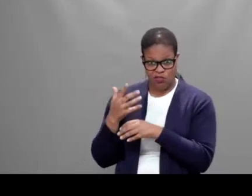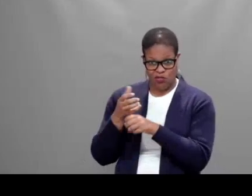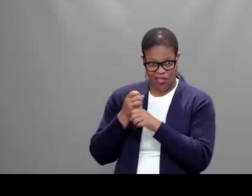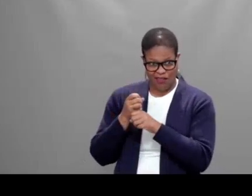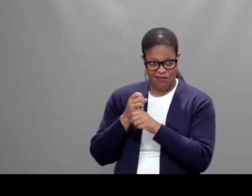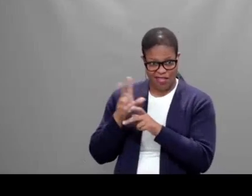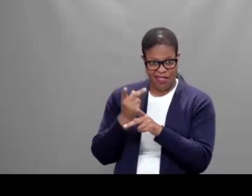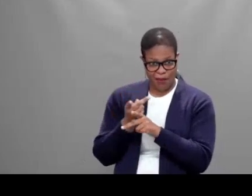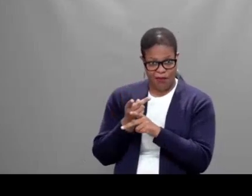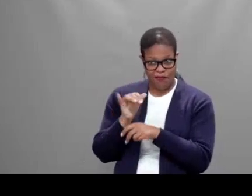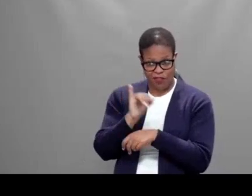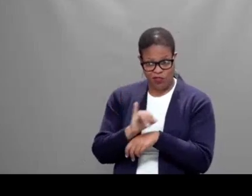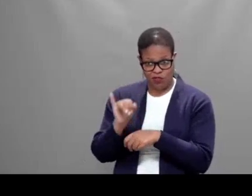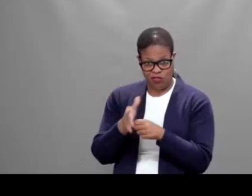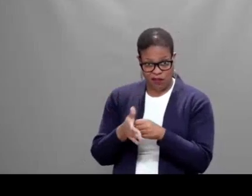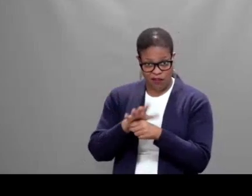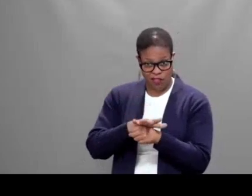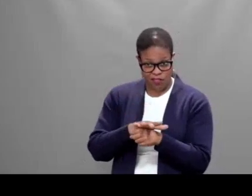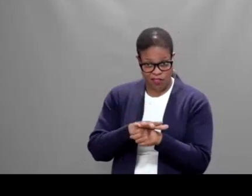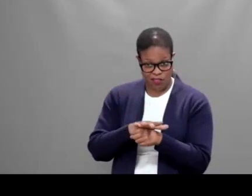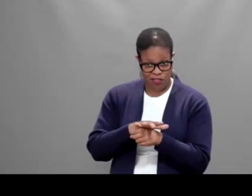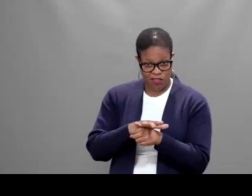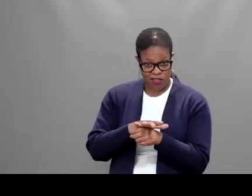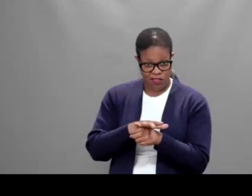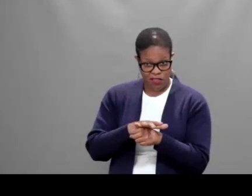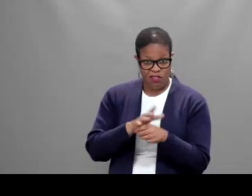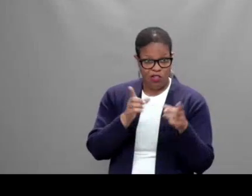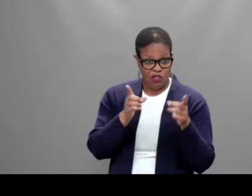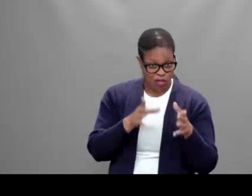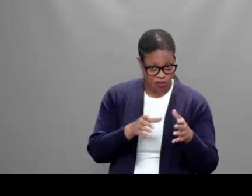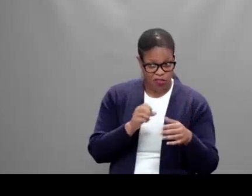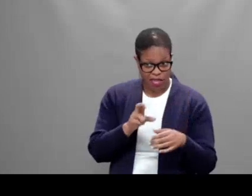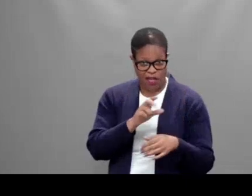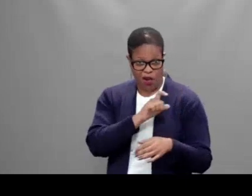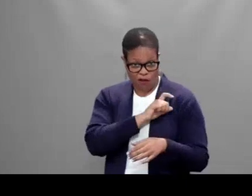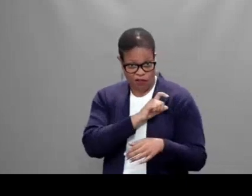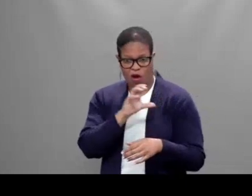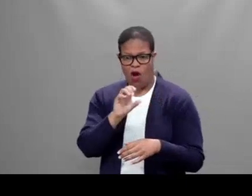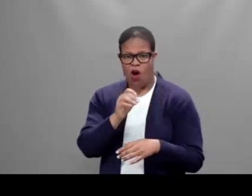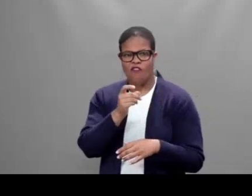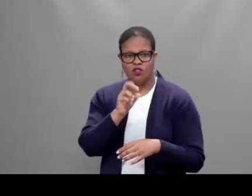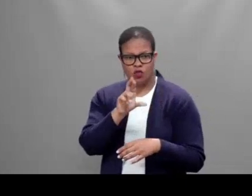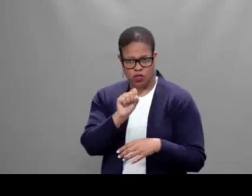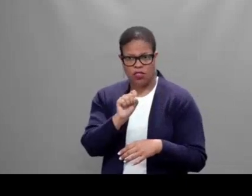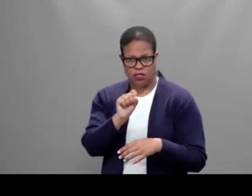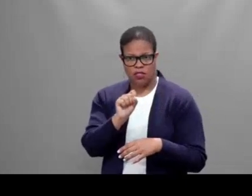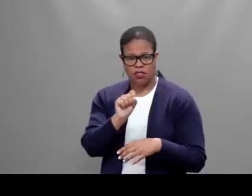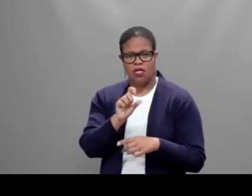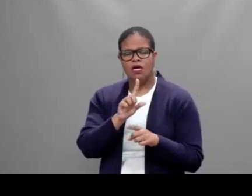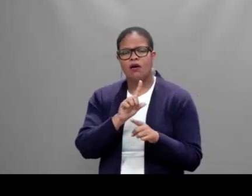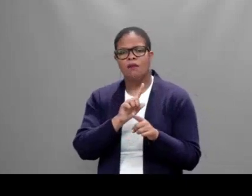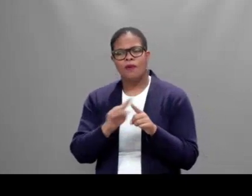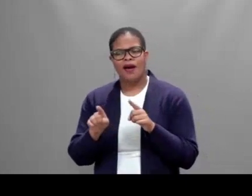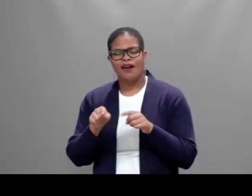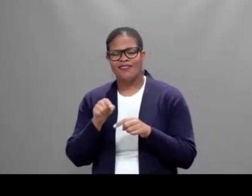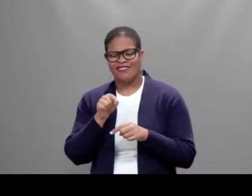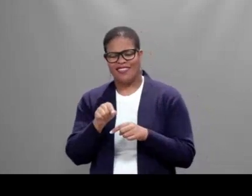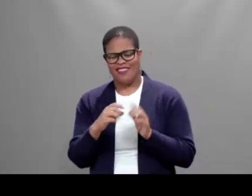that type of coverage, directors and officers insurance. But it almost refers to